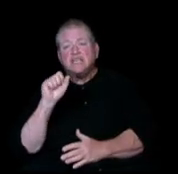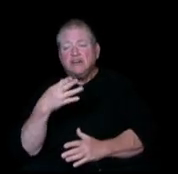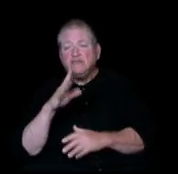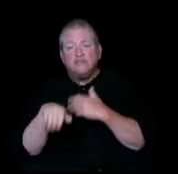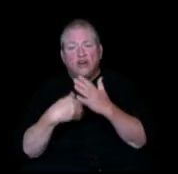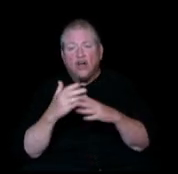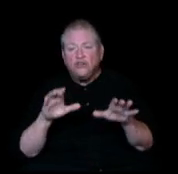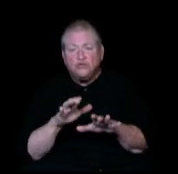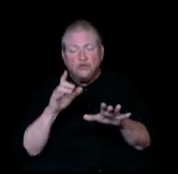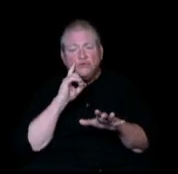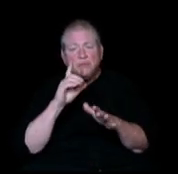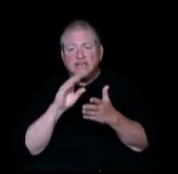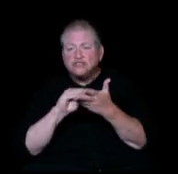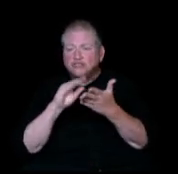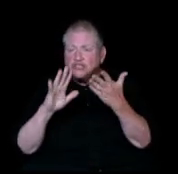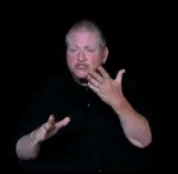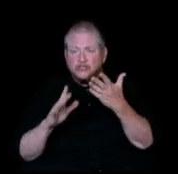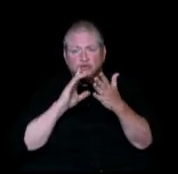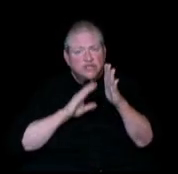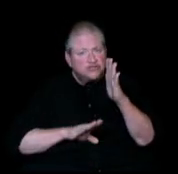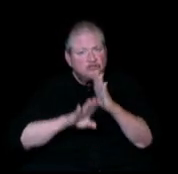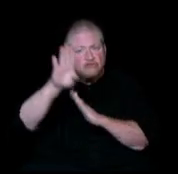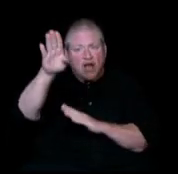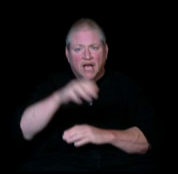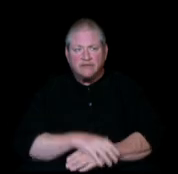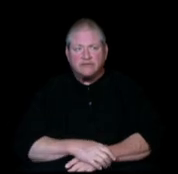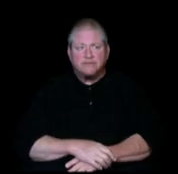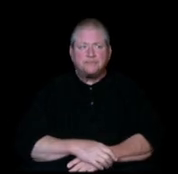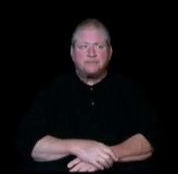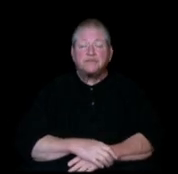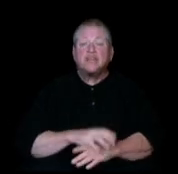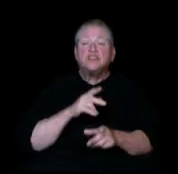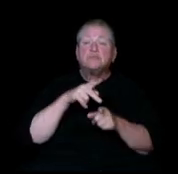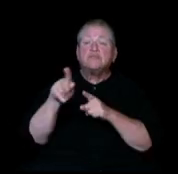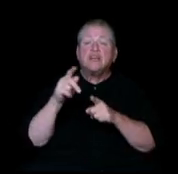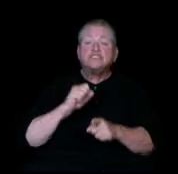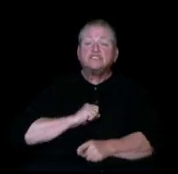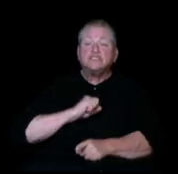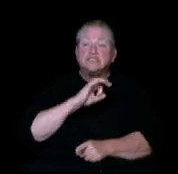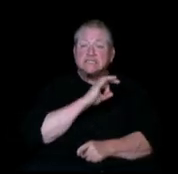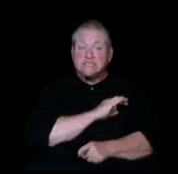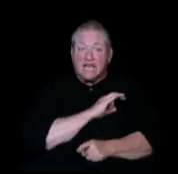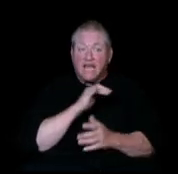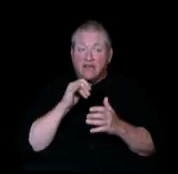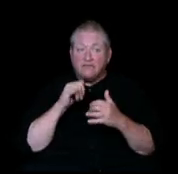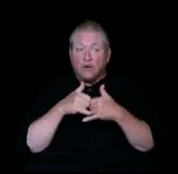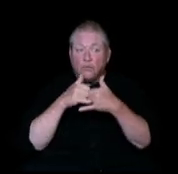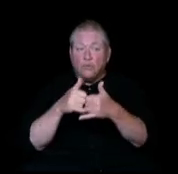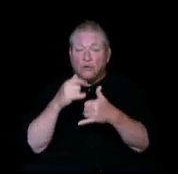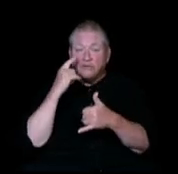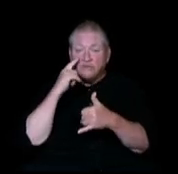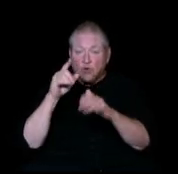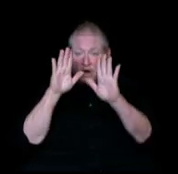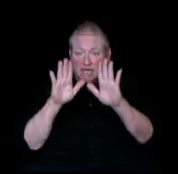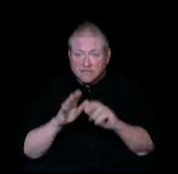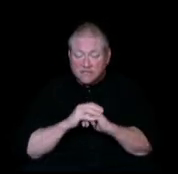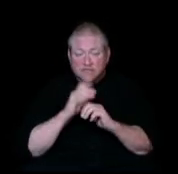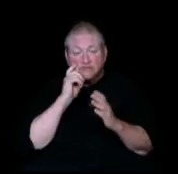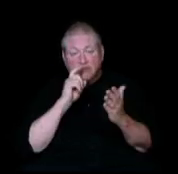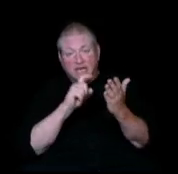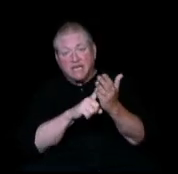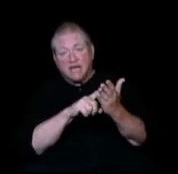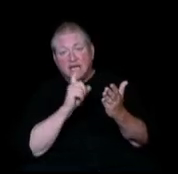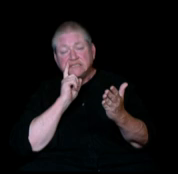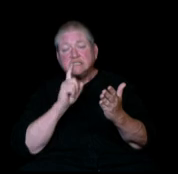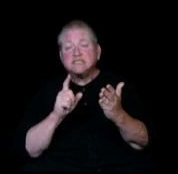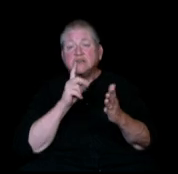you, Sarah, for all you do to encourage our students to thrive. The Professional Staff Organization Award for Excellence